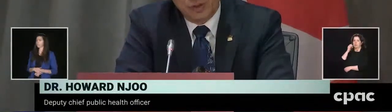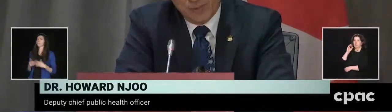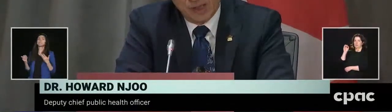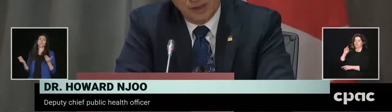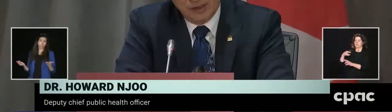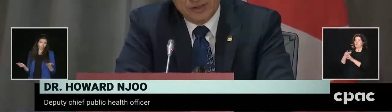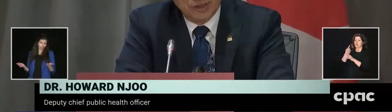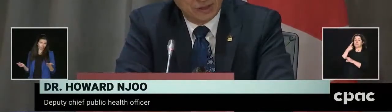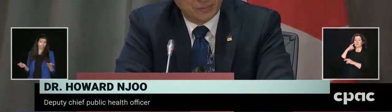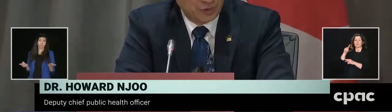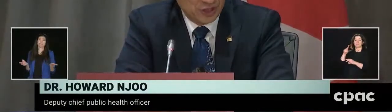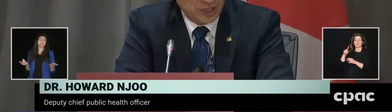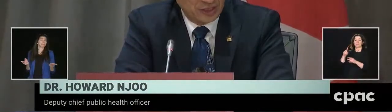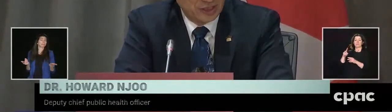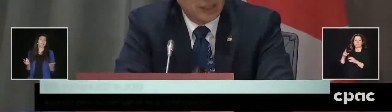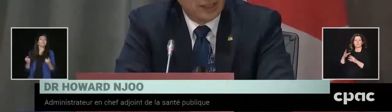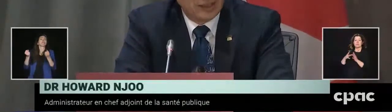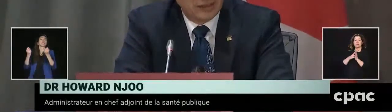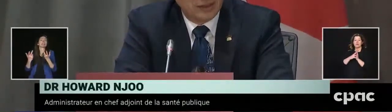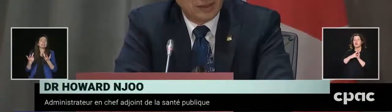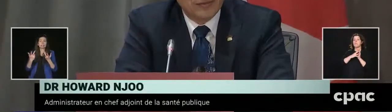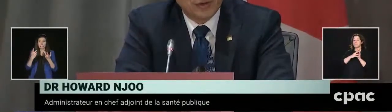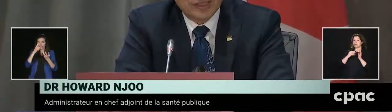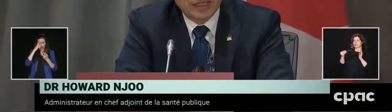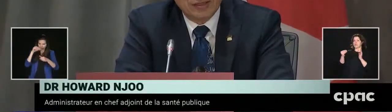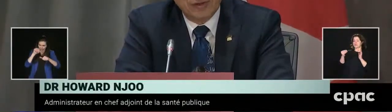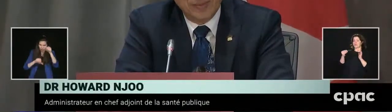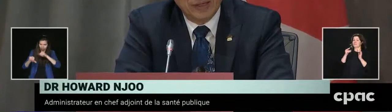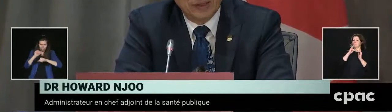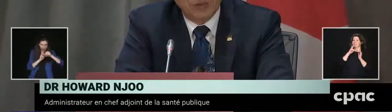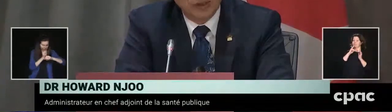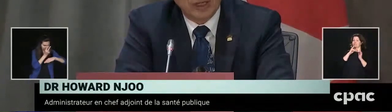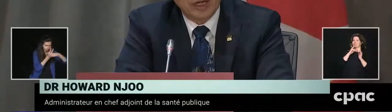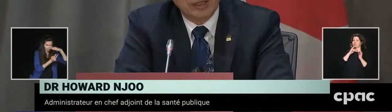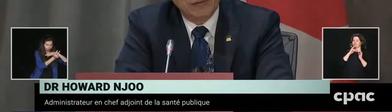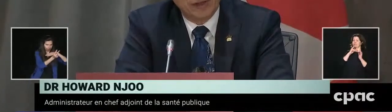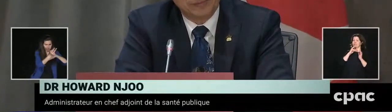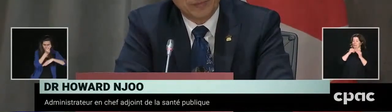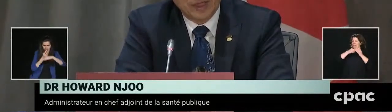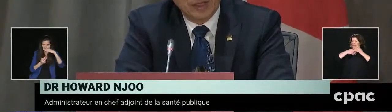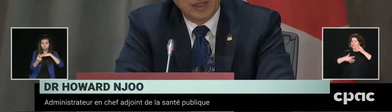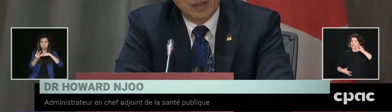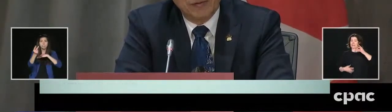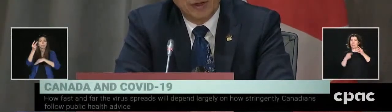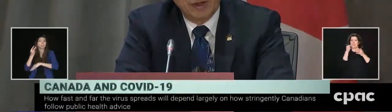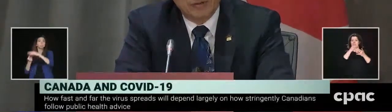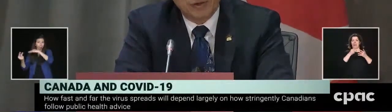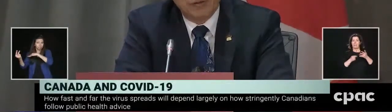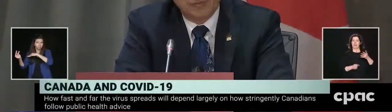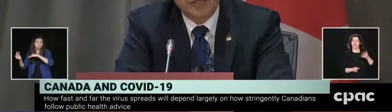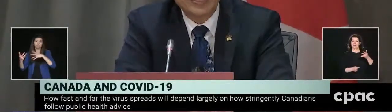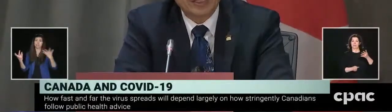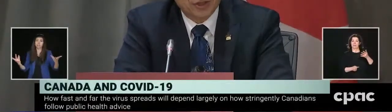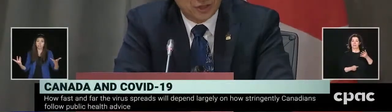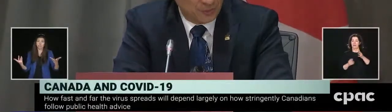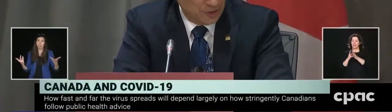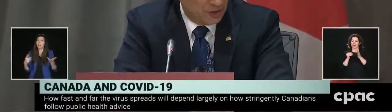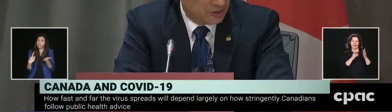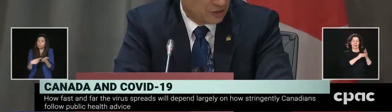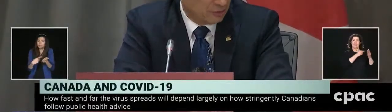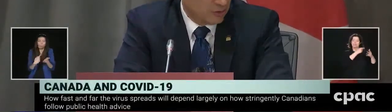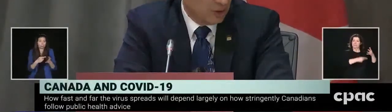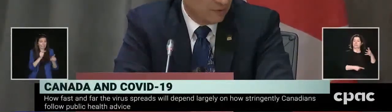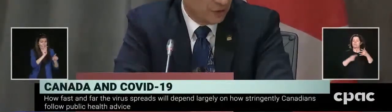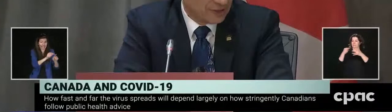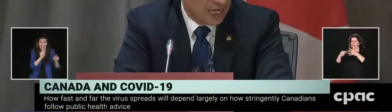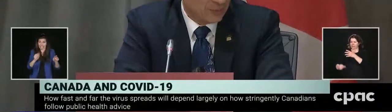into the modeling. As you can appreciate, that it's very sensitive depending on what kind of sort of percentages you